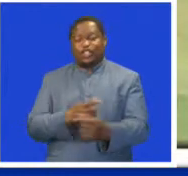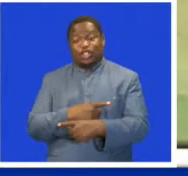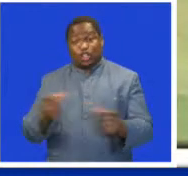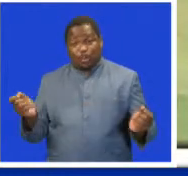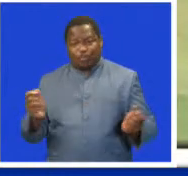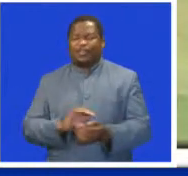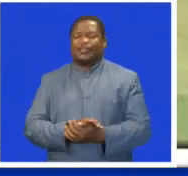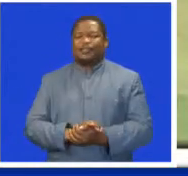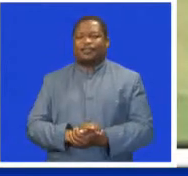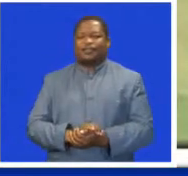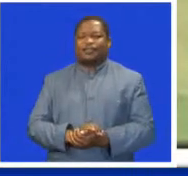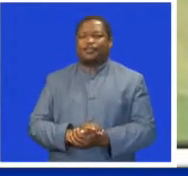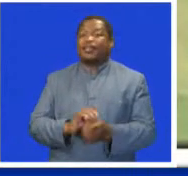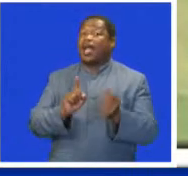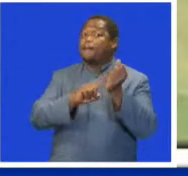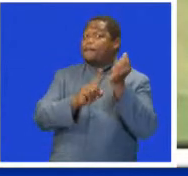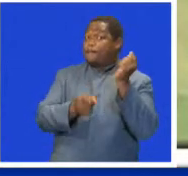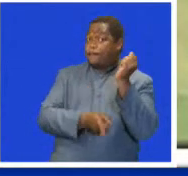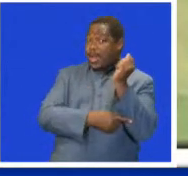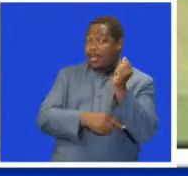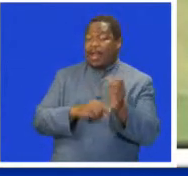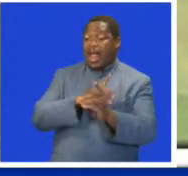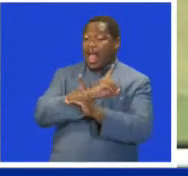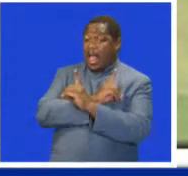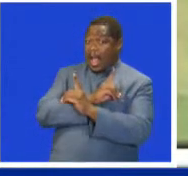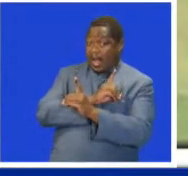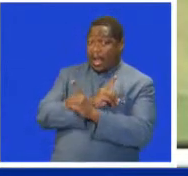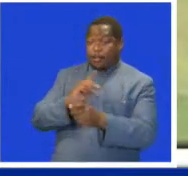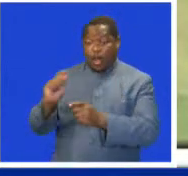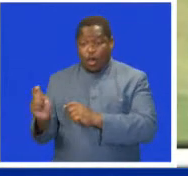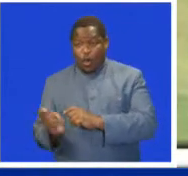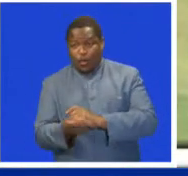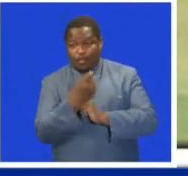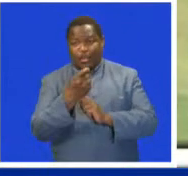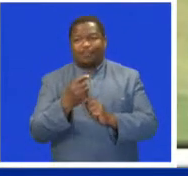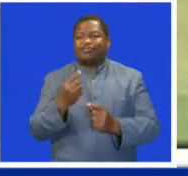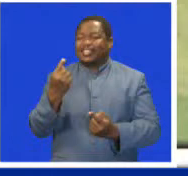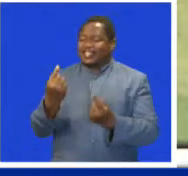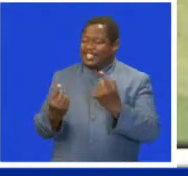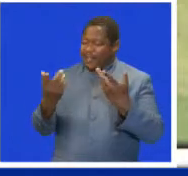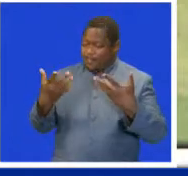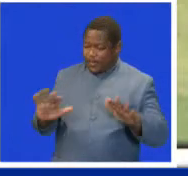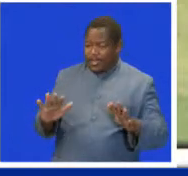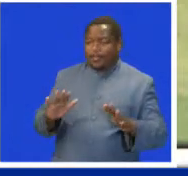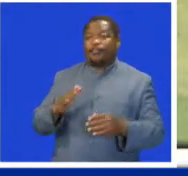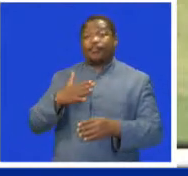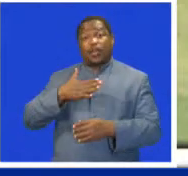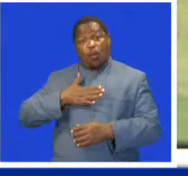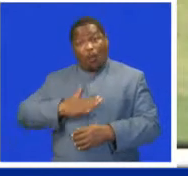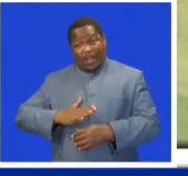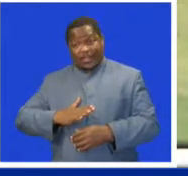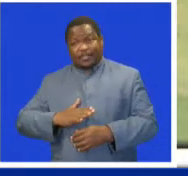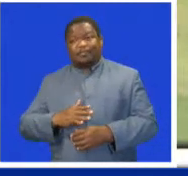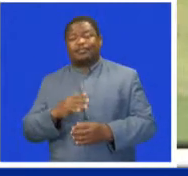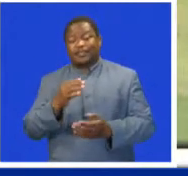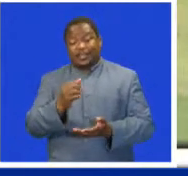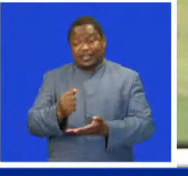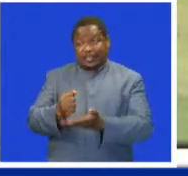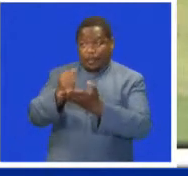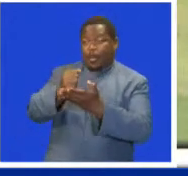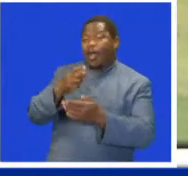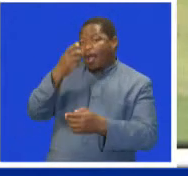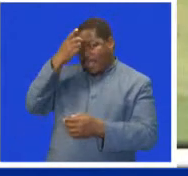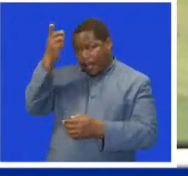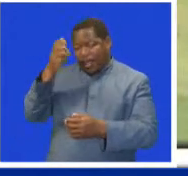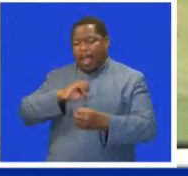we took a decision to make certain investments to also support or maybe to minimize